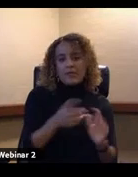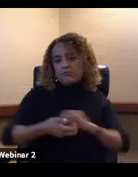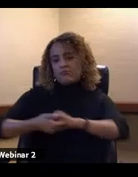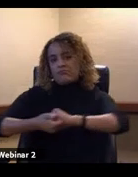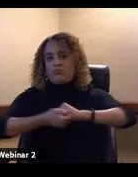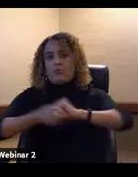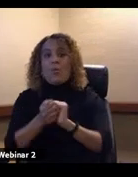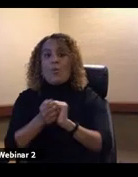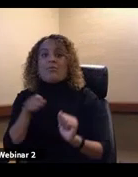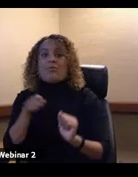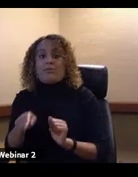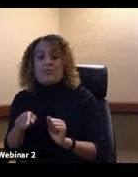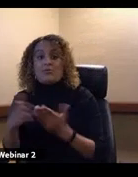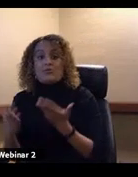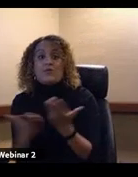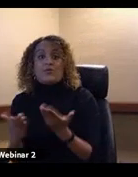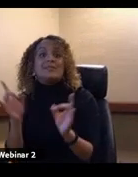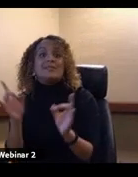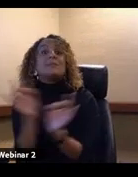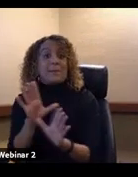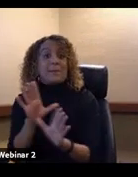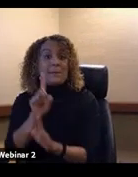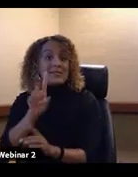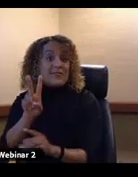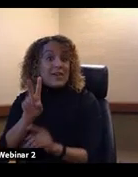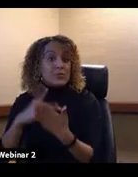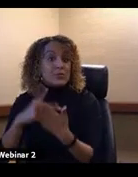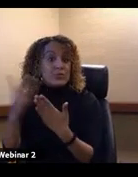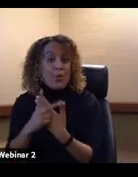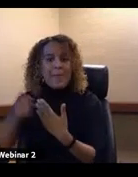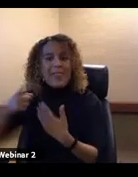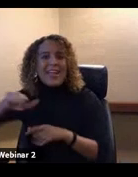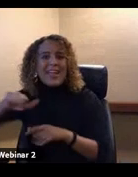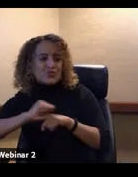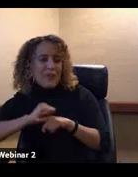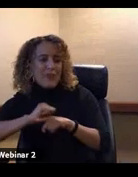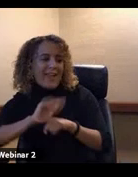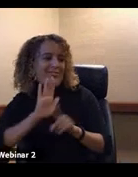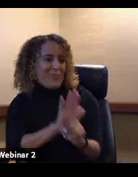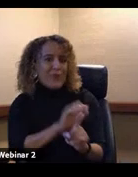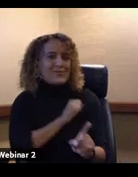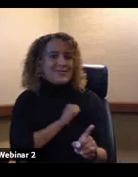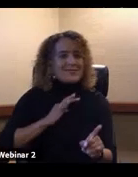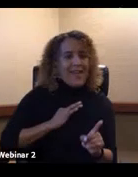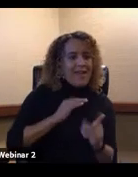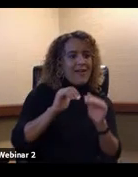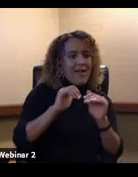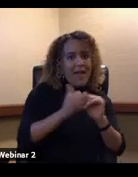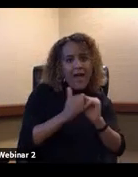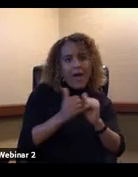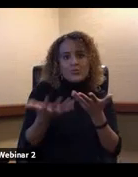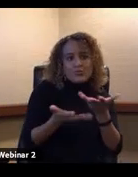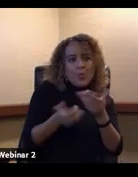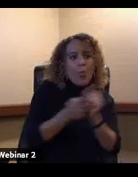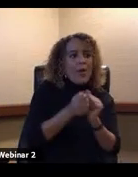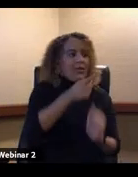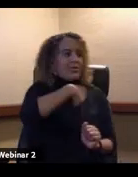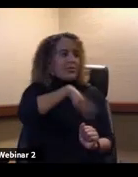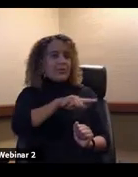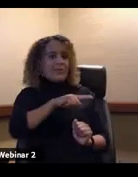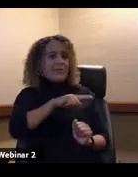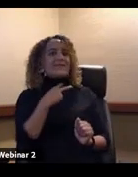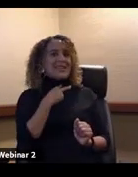with a rape crisis center and a domestic violence program, who then trains their staff on working with survivors of these two crimes and